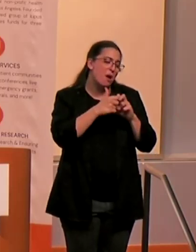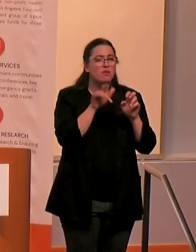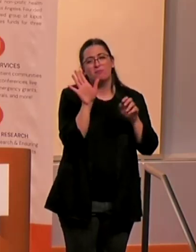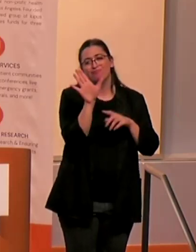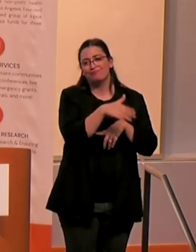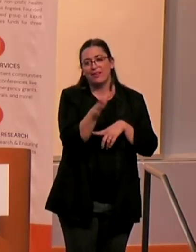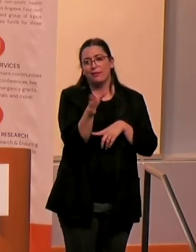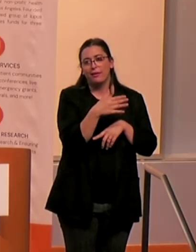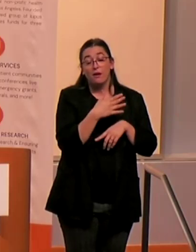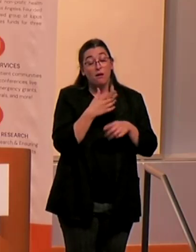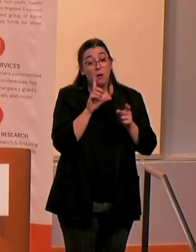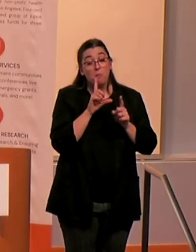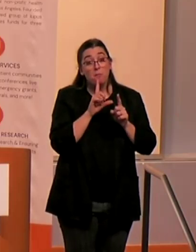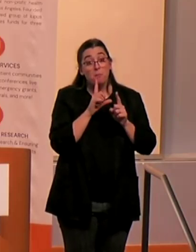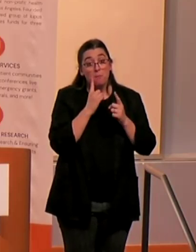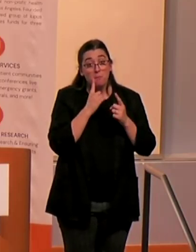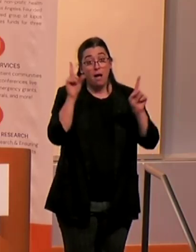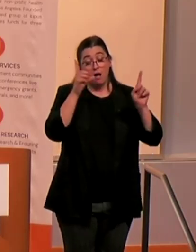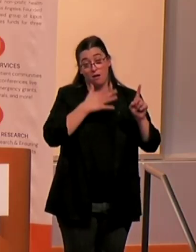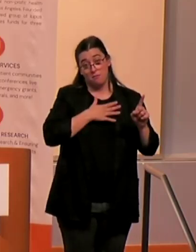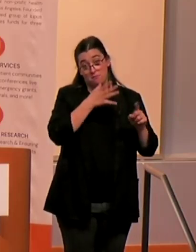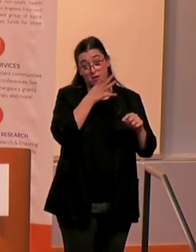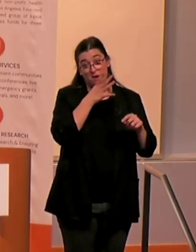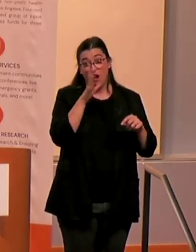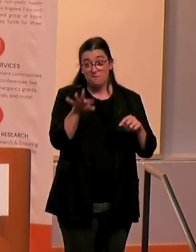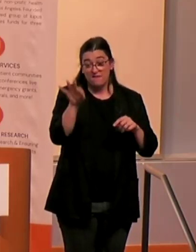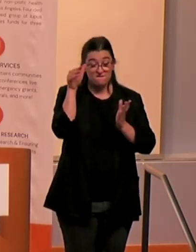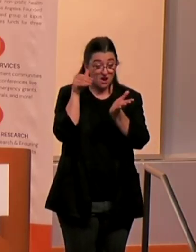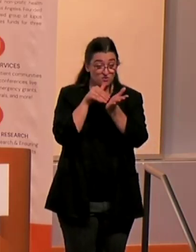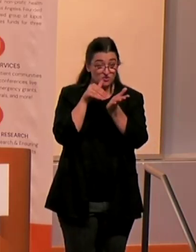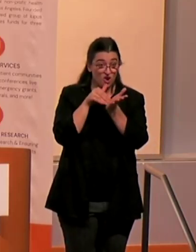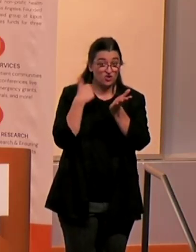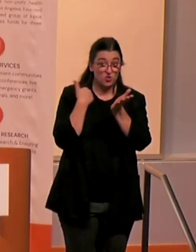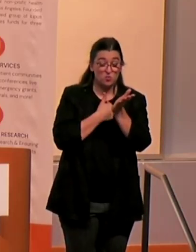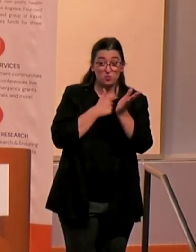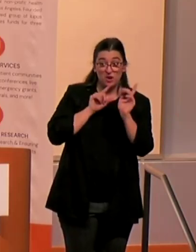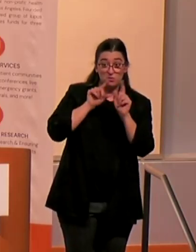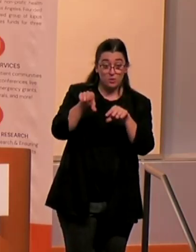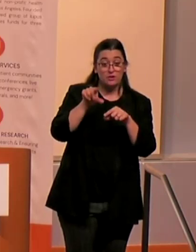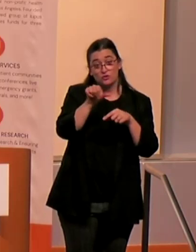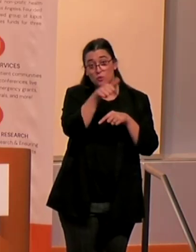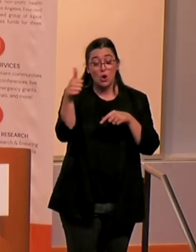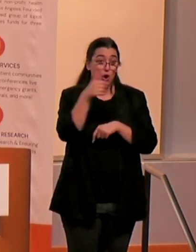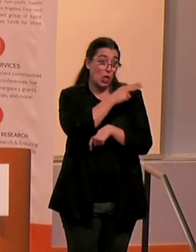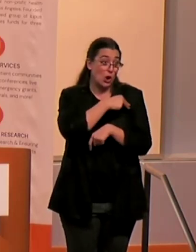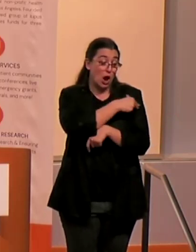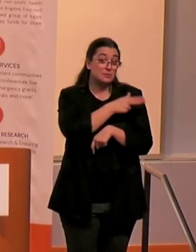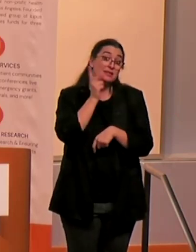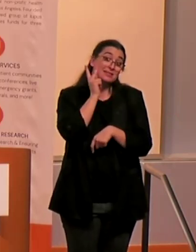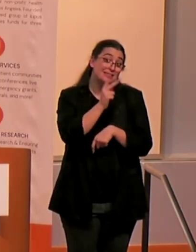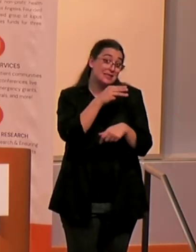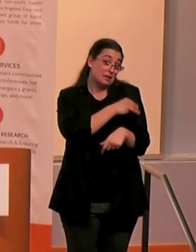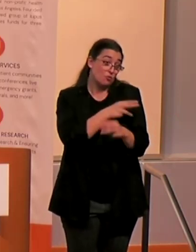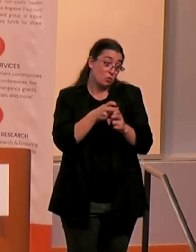until my mom had found a doctor, and we had gone to Columbia Presbyterian to see a